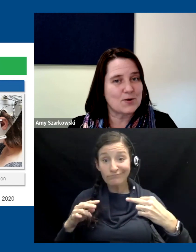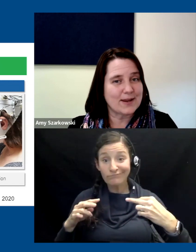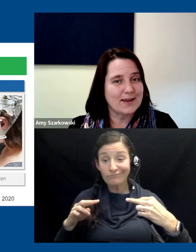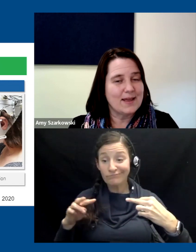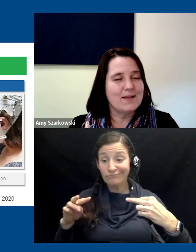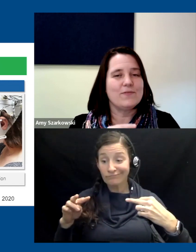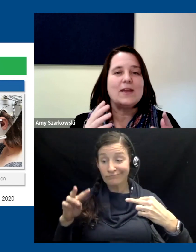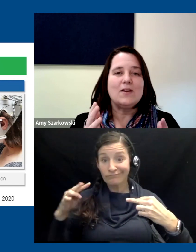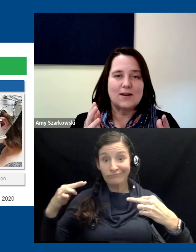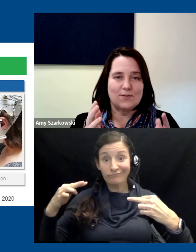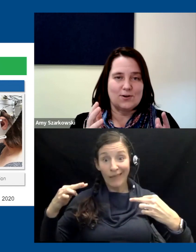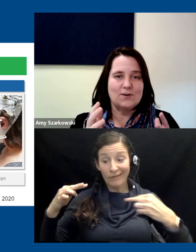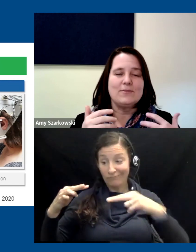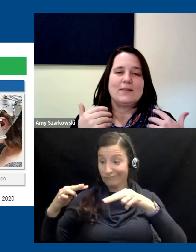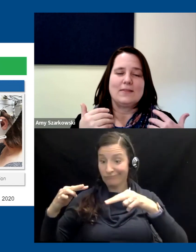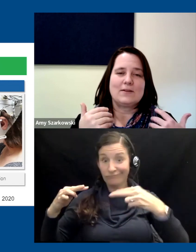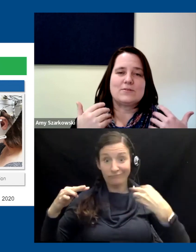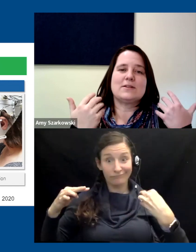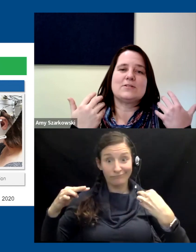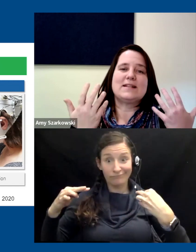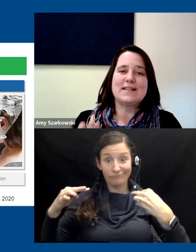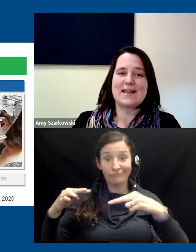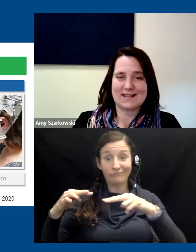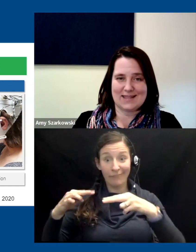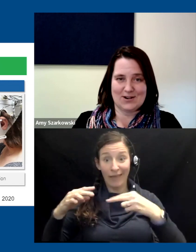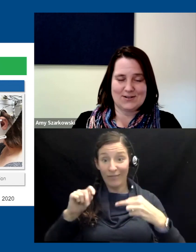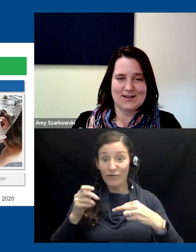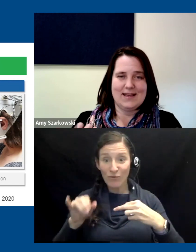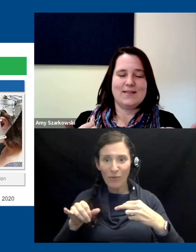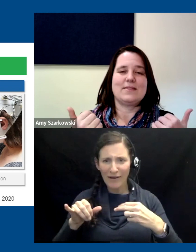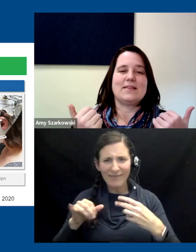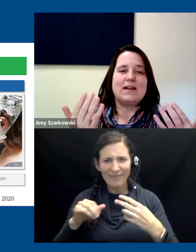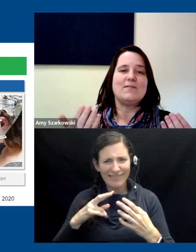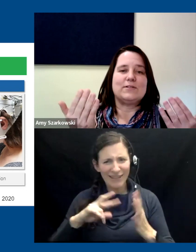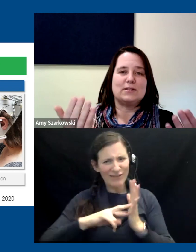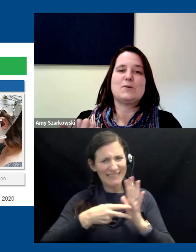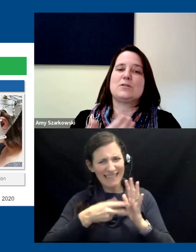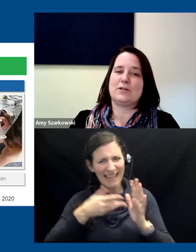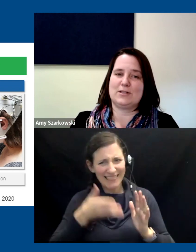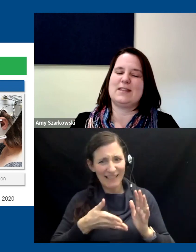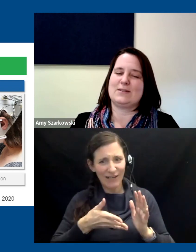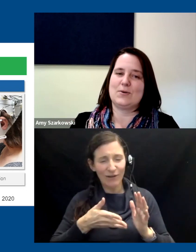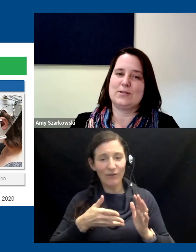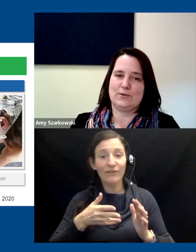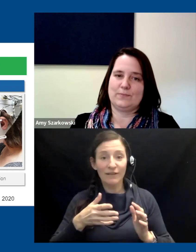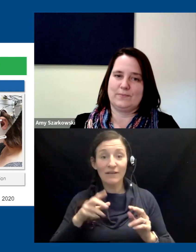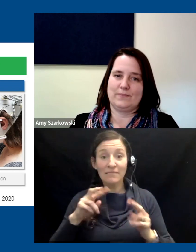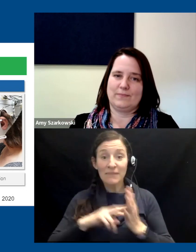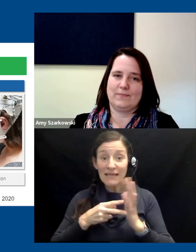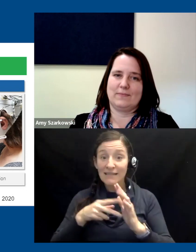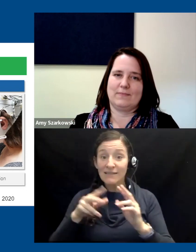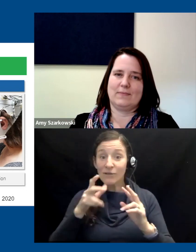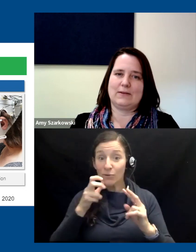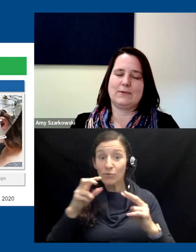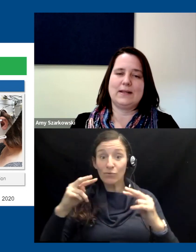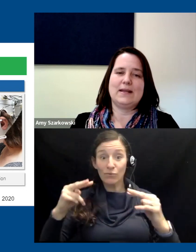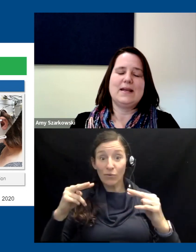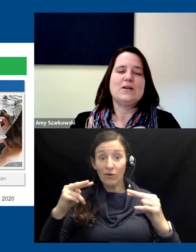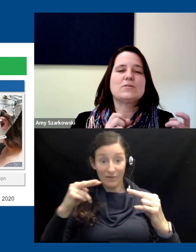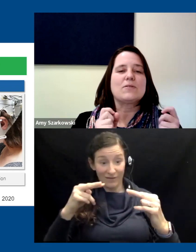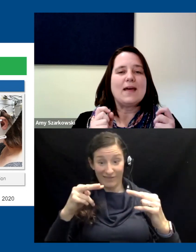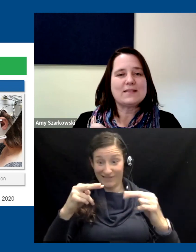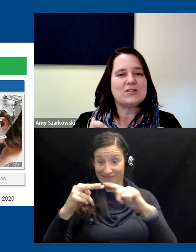to the toy, the caregiver, there's an intent there that the caregiver is supposed to look to that toy too,